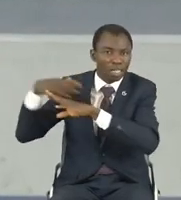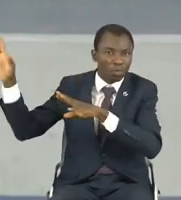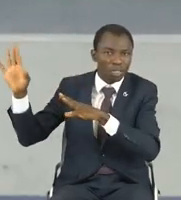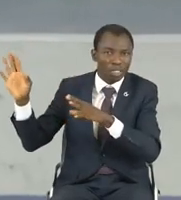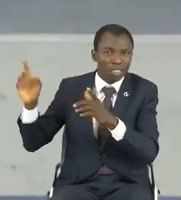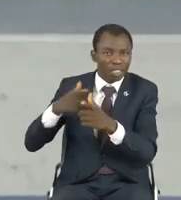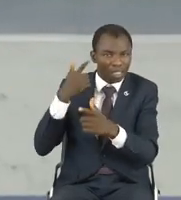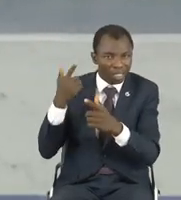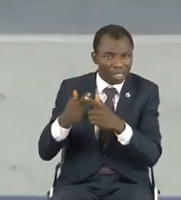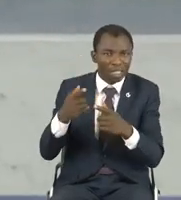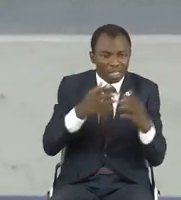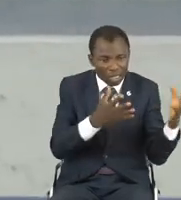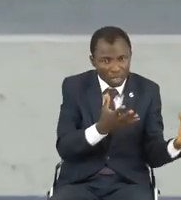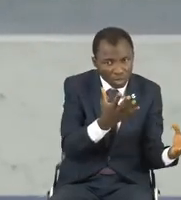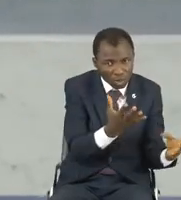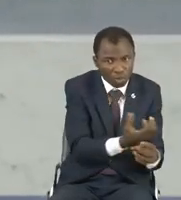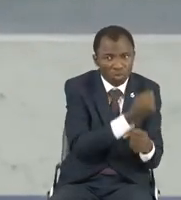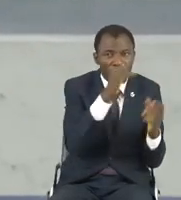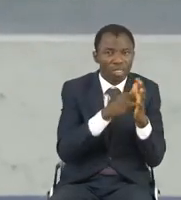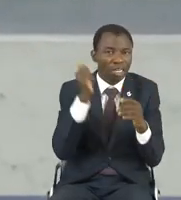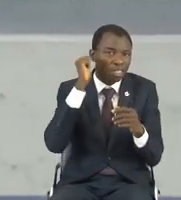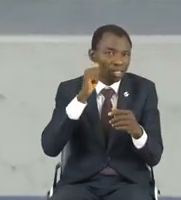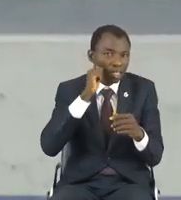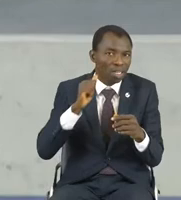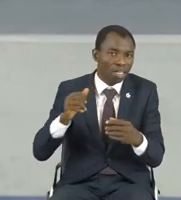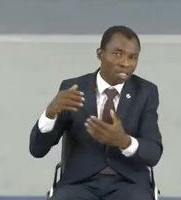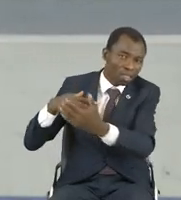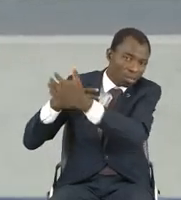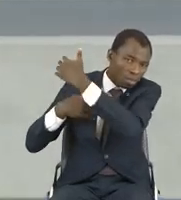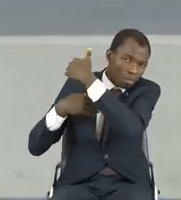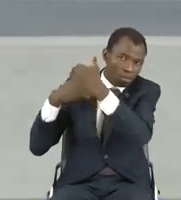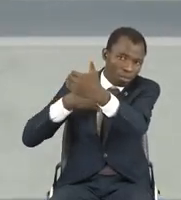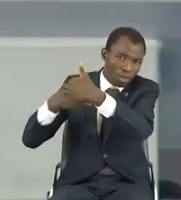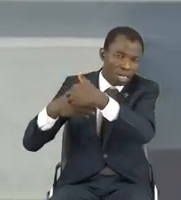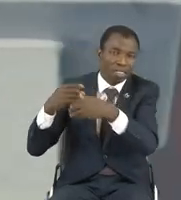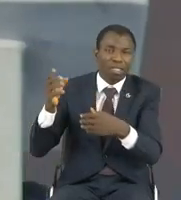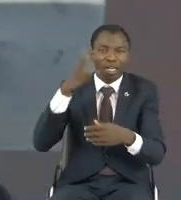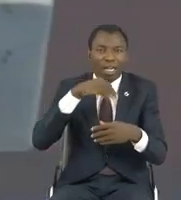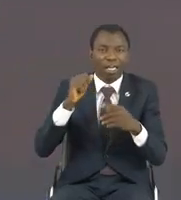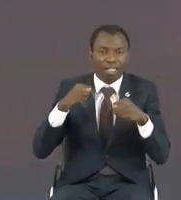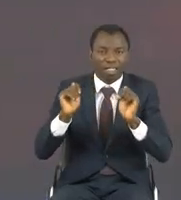he took up that girl at his back, and he